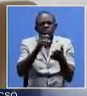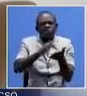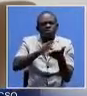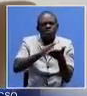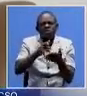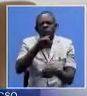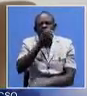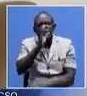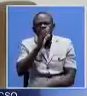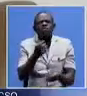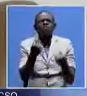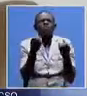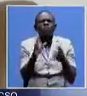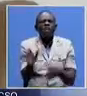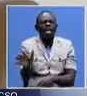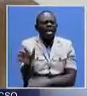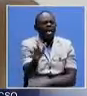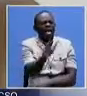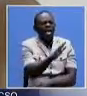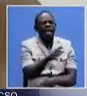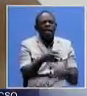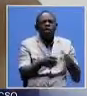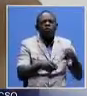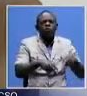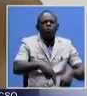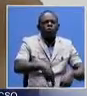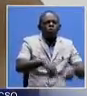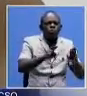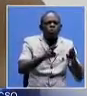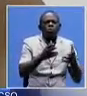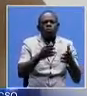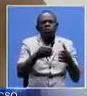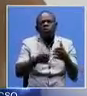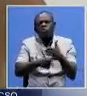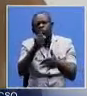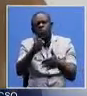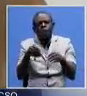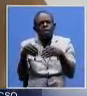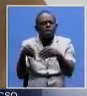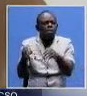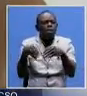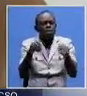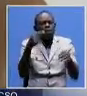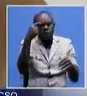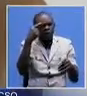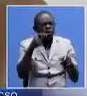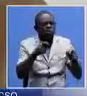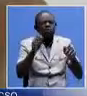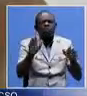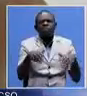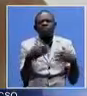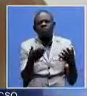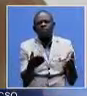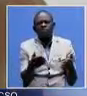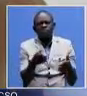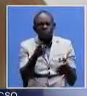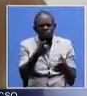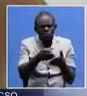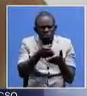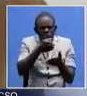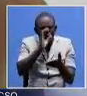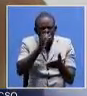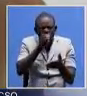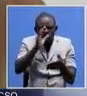the streets, the market, that are not being regulated. Because if you look at the content or just the nutrition information on